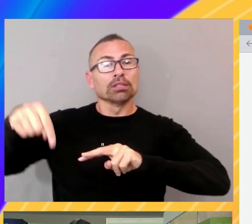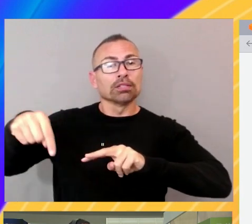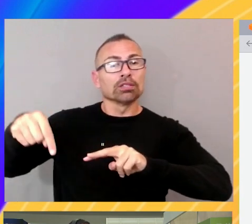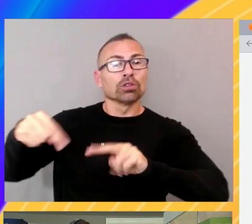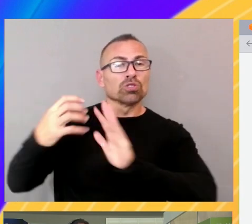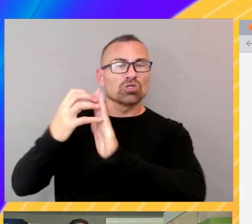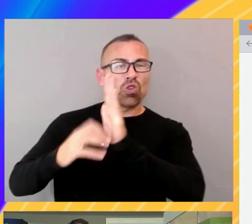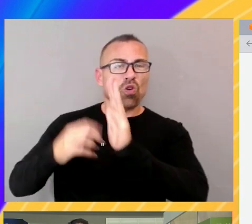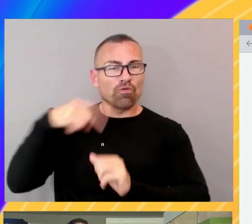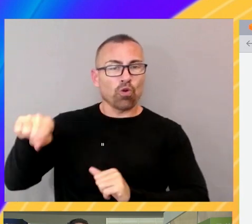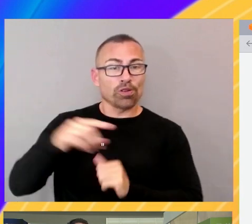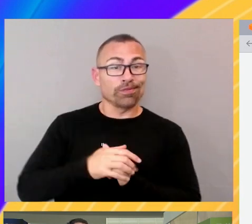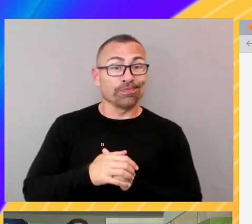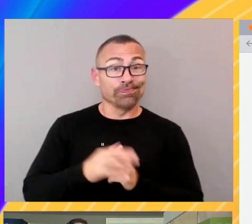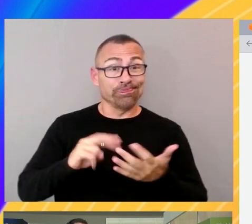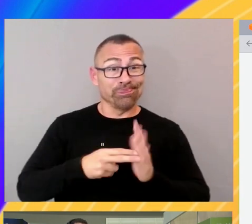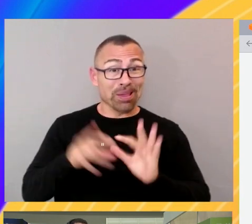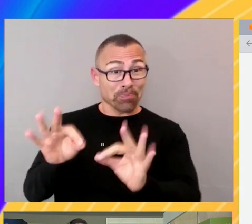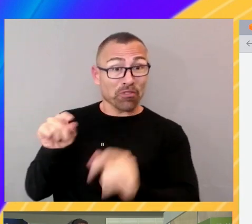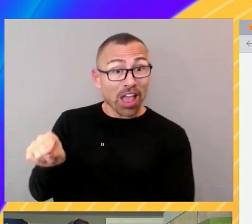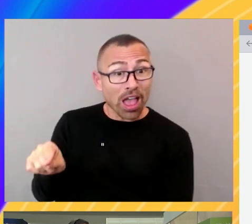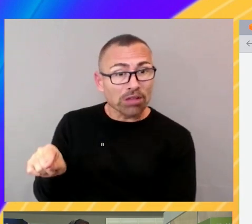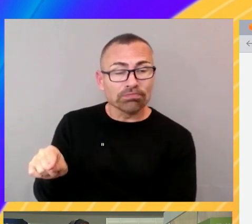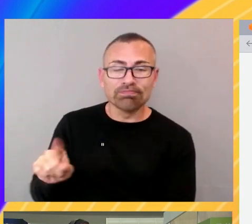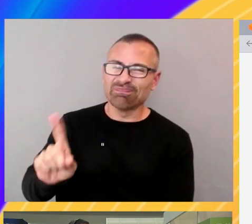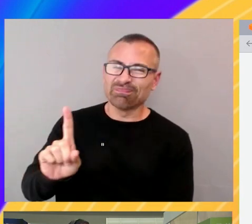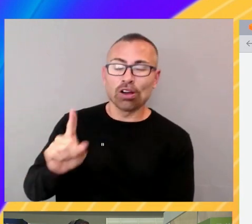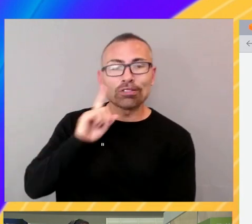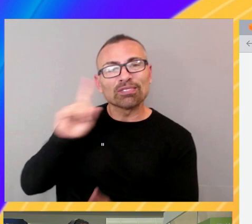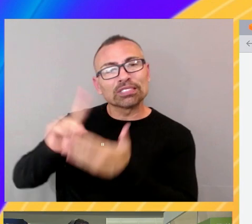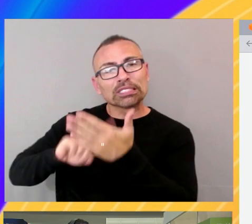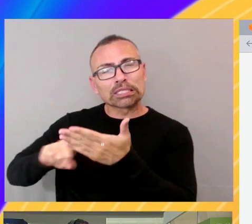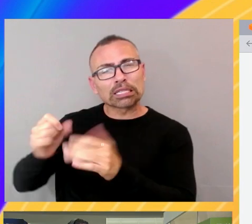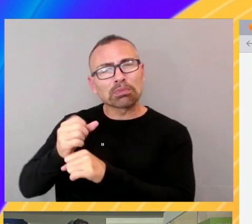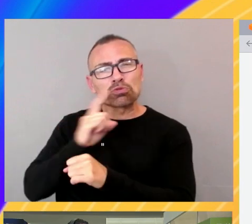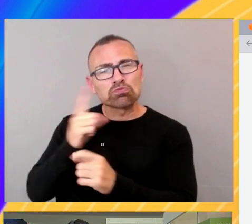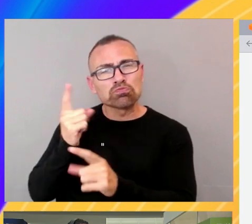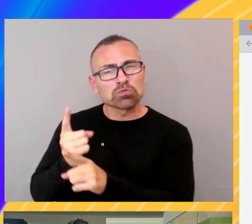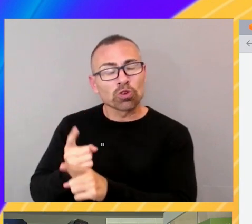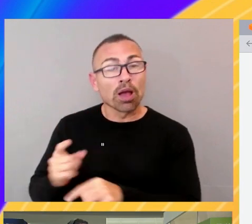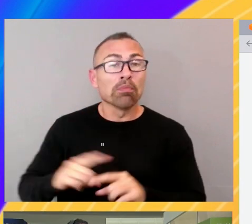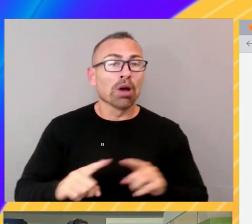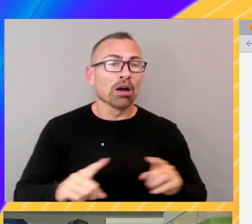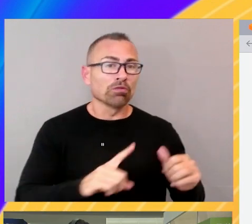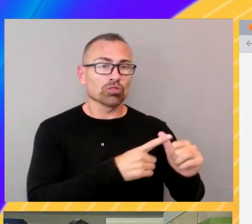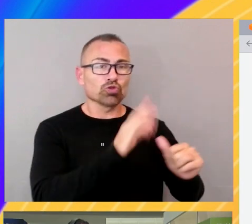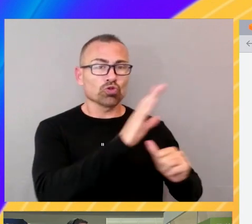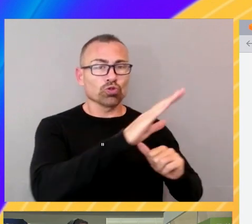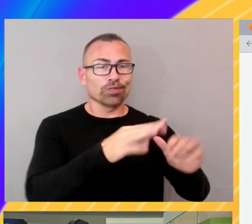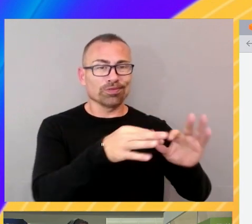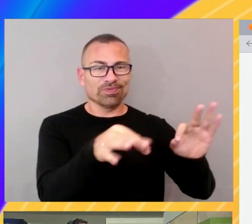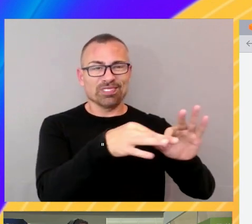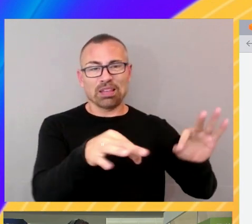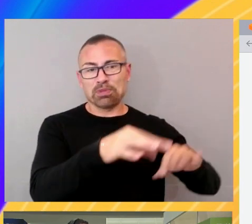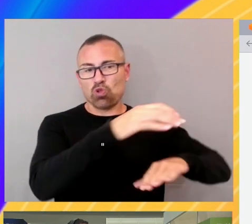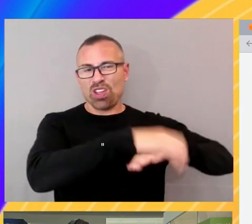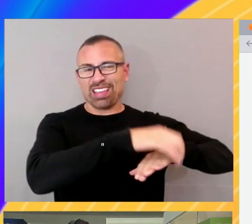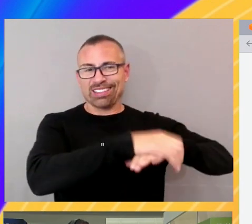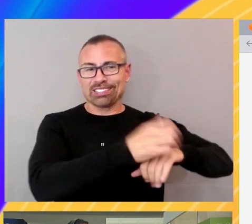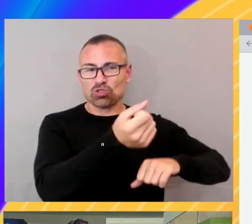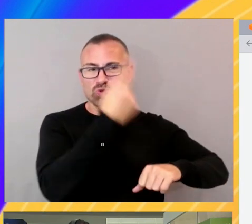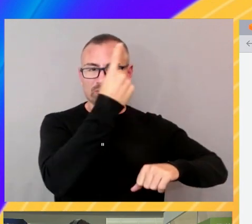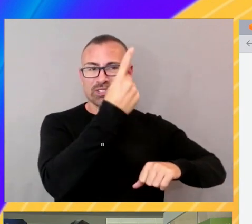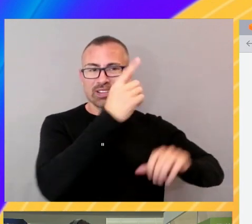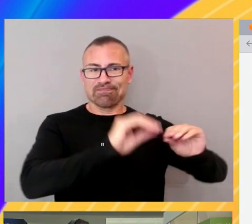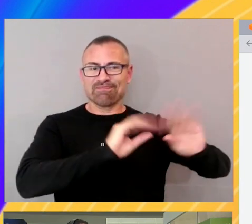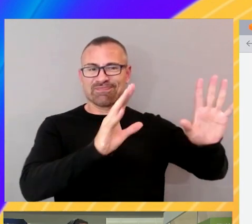correct. But for the most part, you can put in English statements or statements that make sense to humans, and then it will try to parse